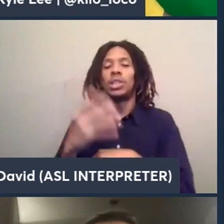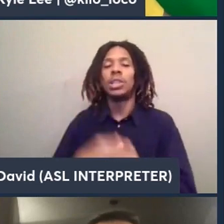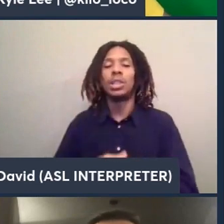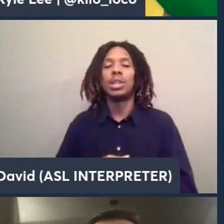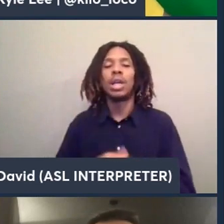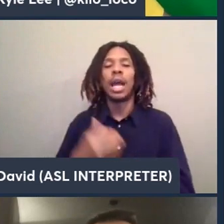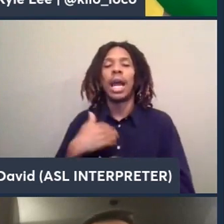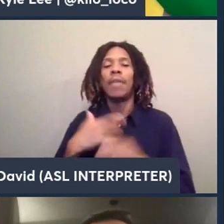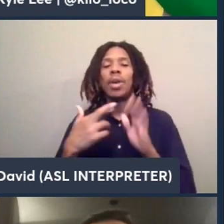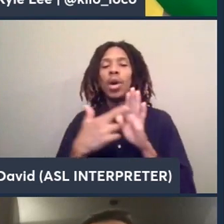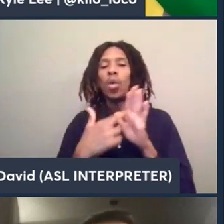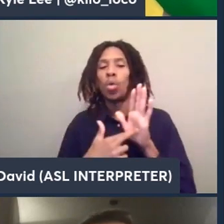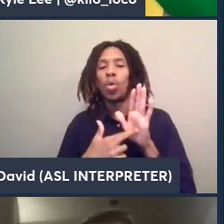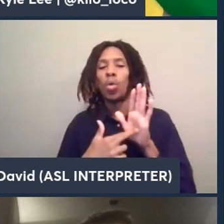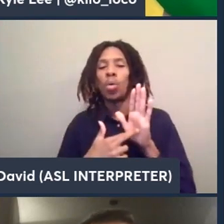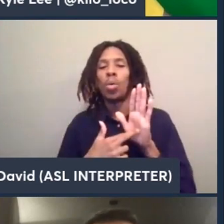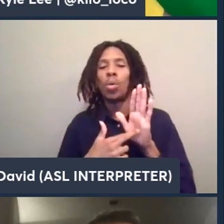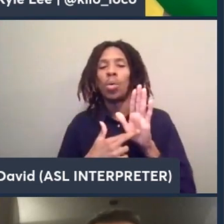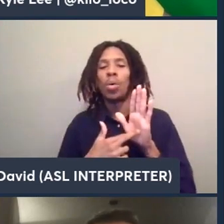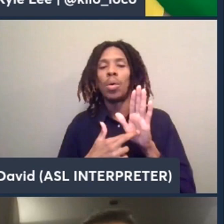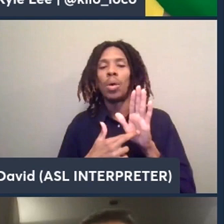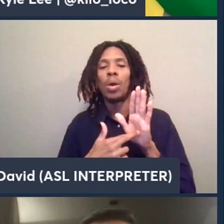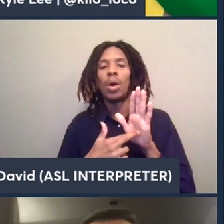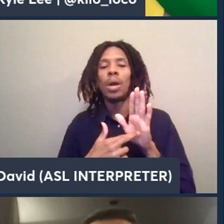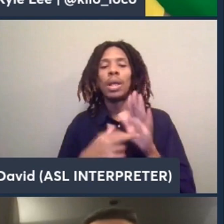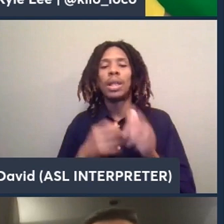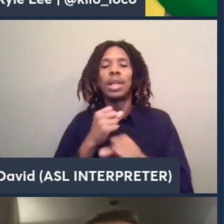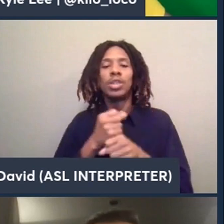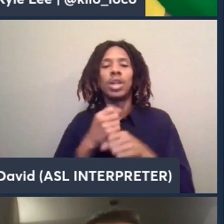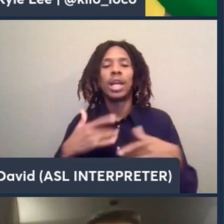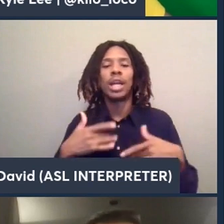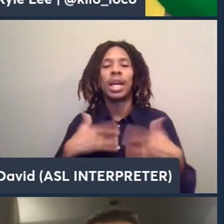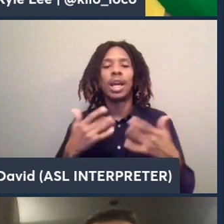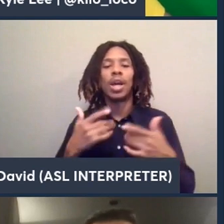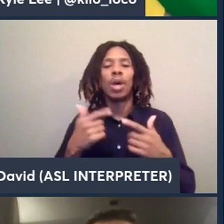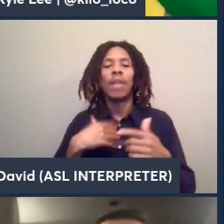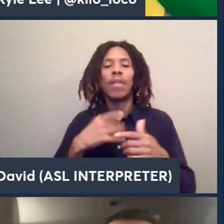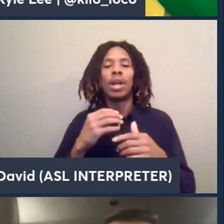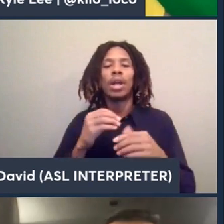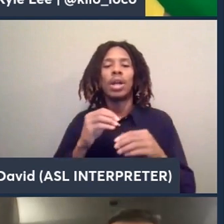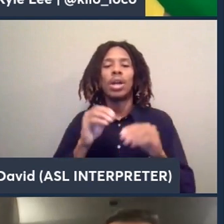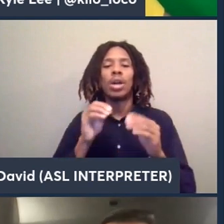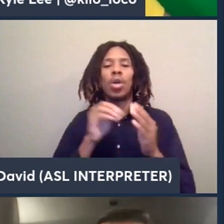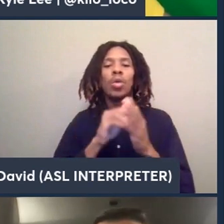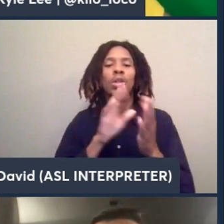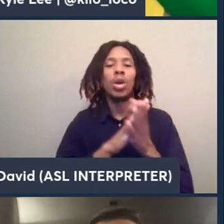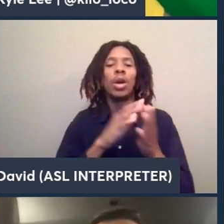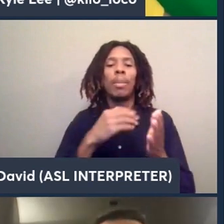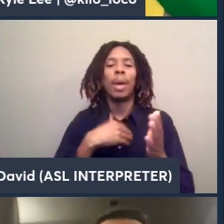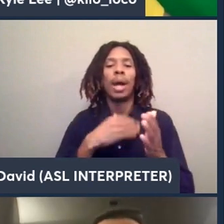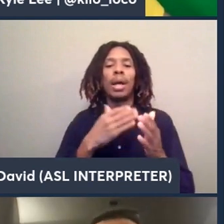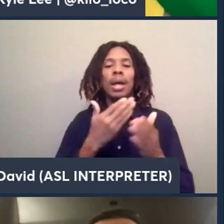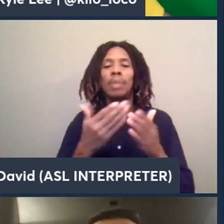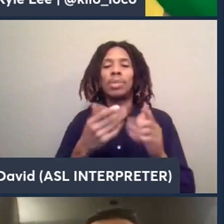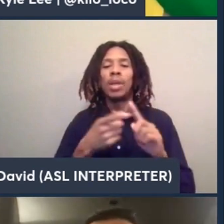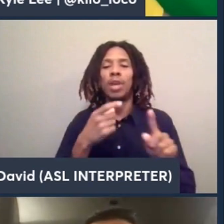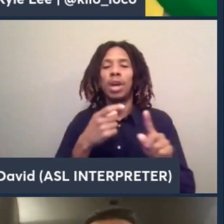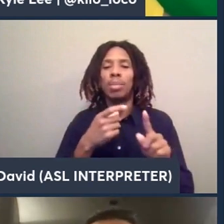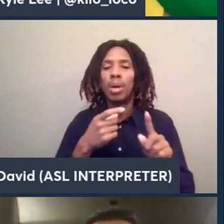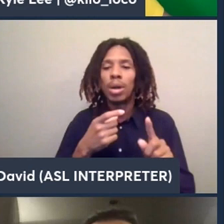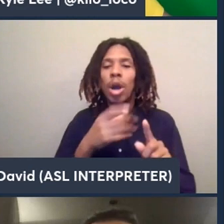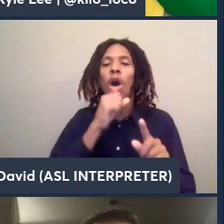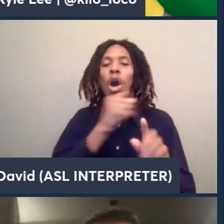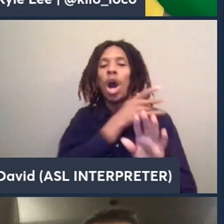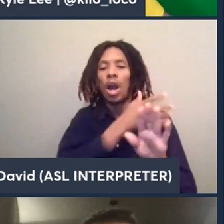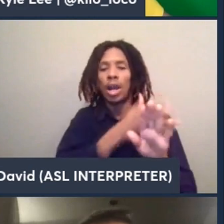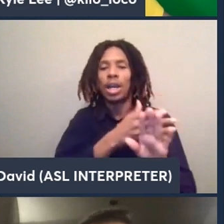rule that generates events when I restore my objects from archive storage classes, or when I